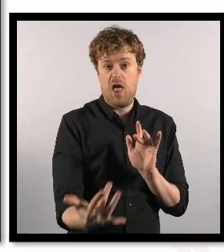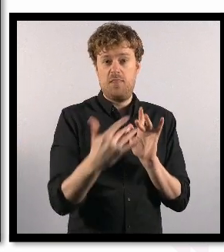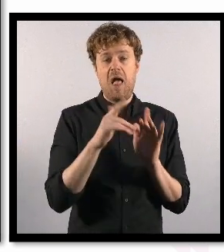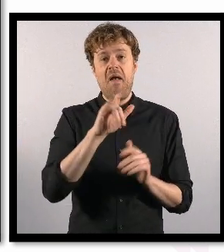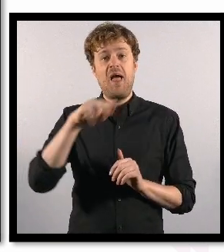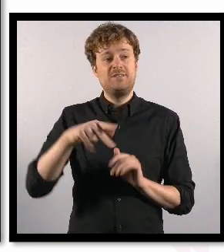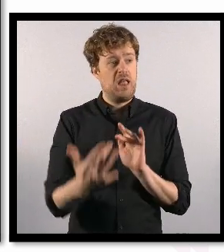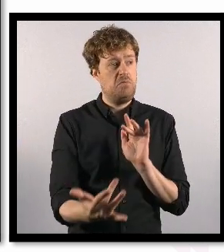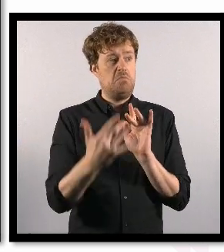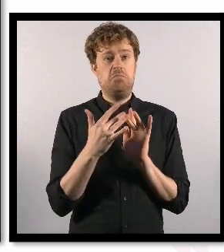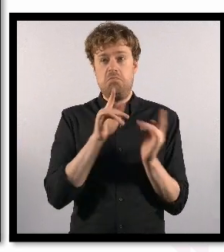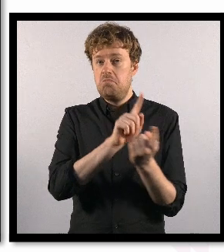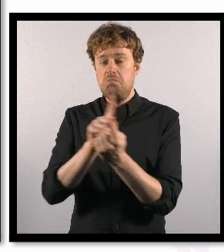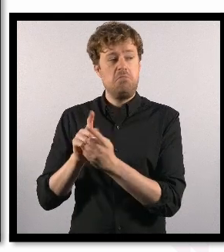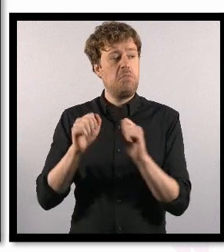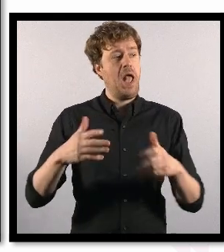here in London. Thank you.